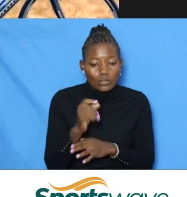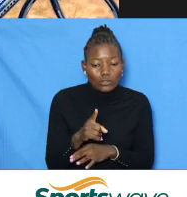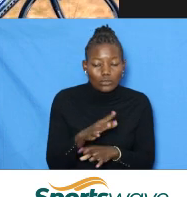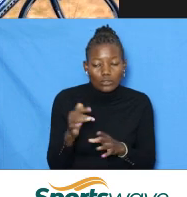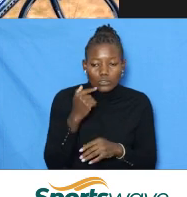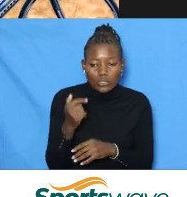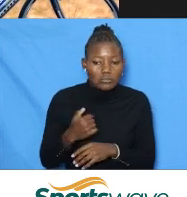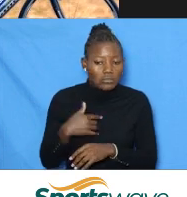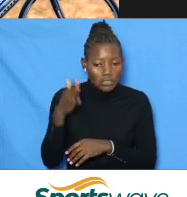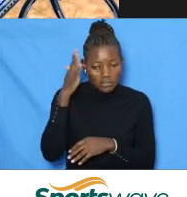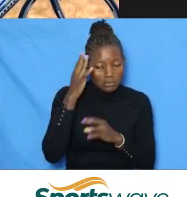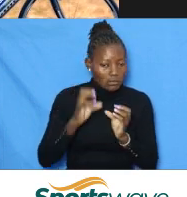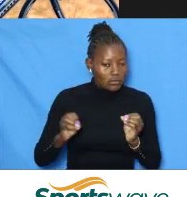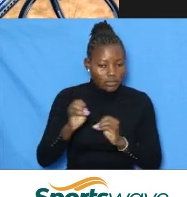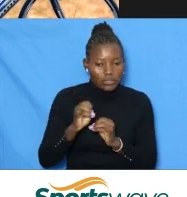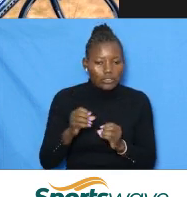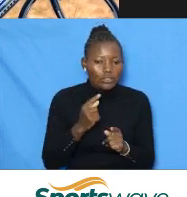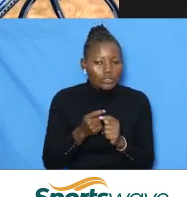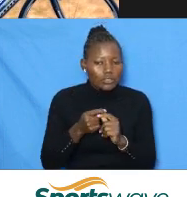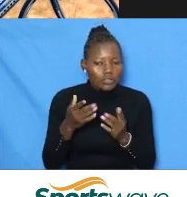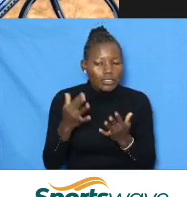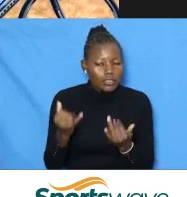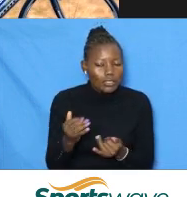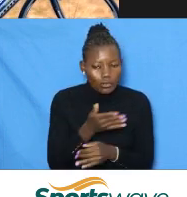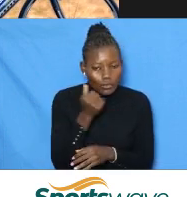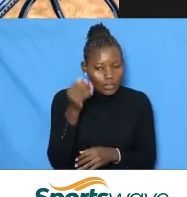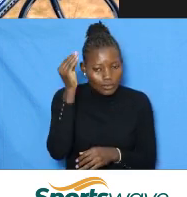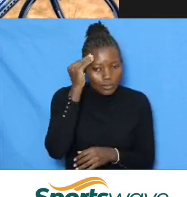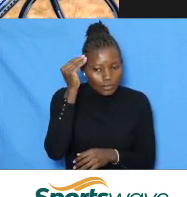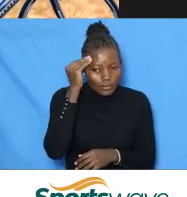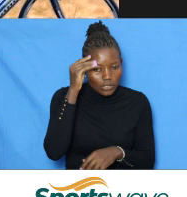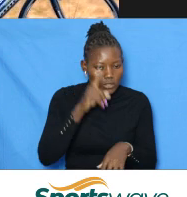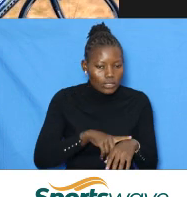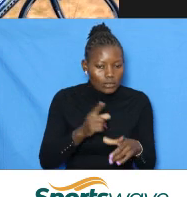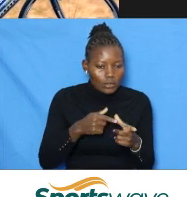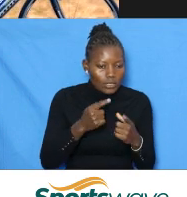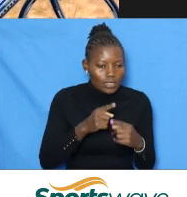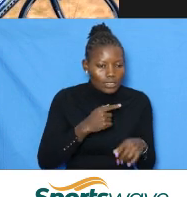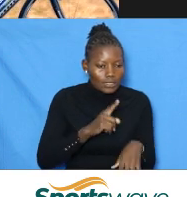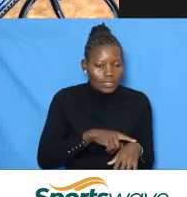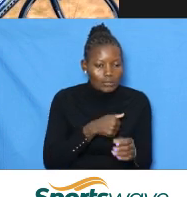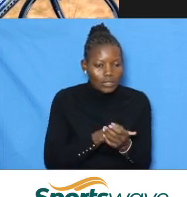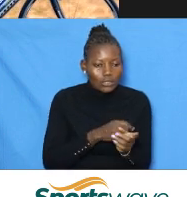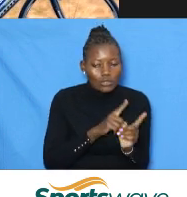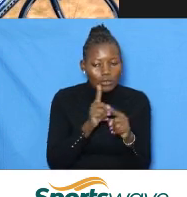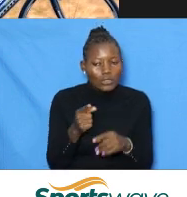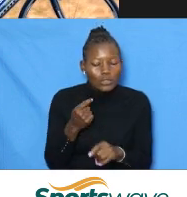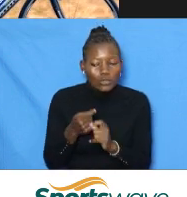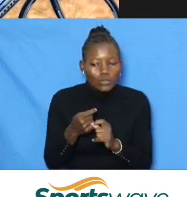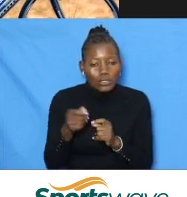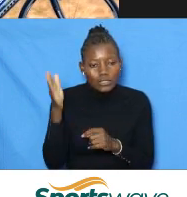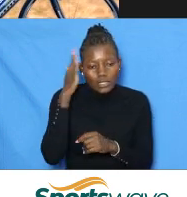tested. So let them undergo the education session so that when we come to test, they know the procedure of